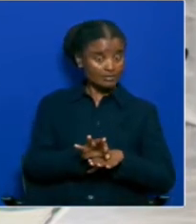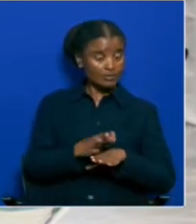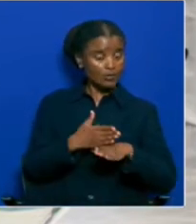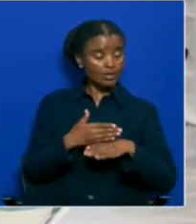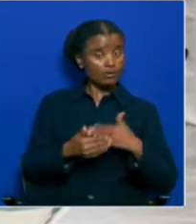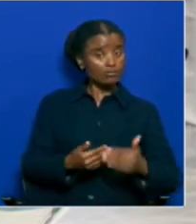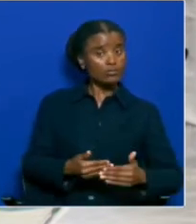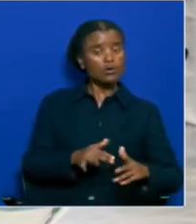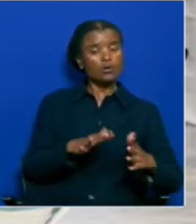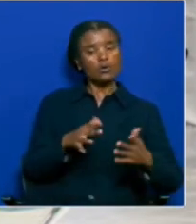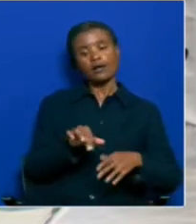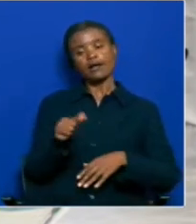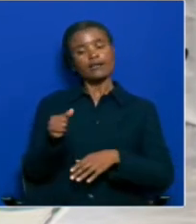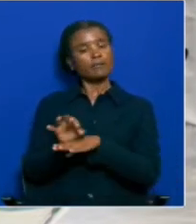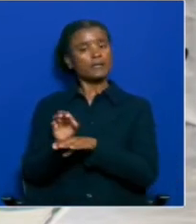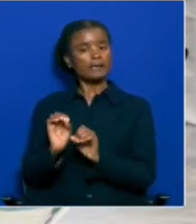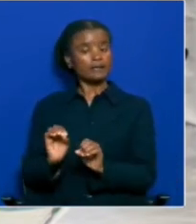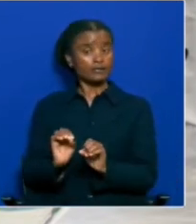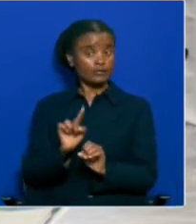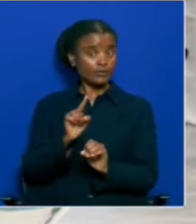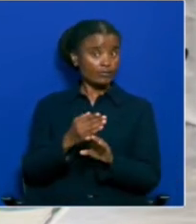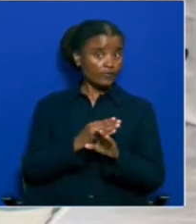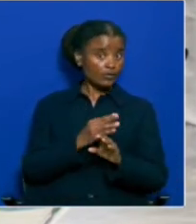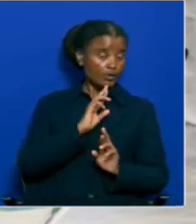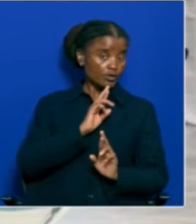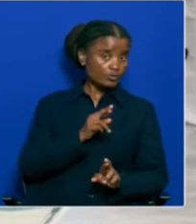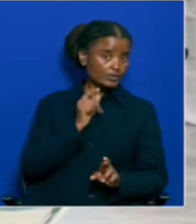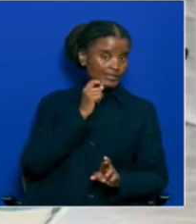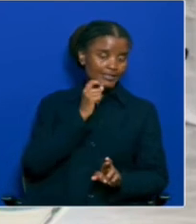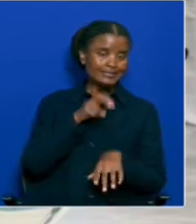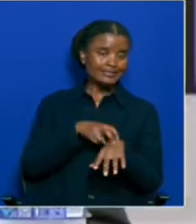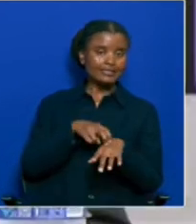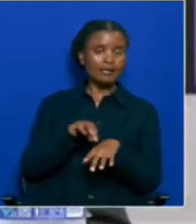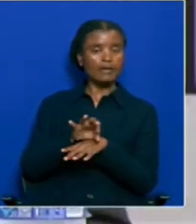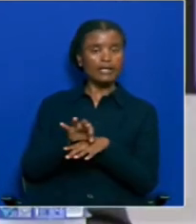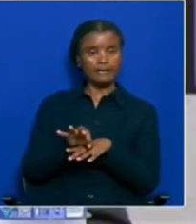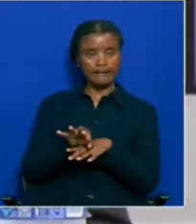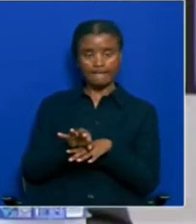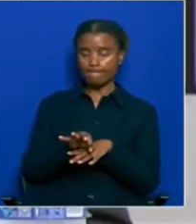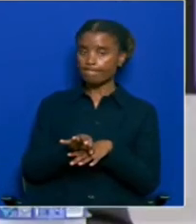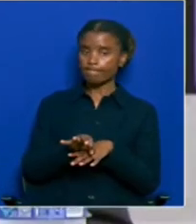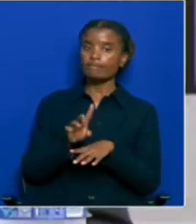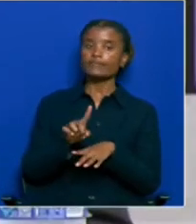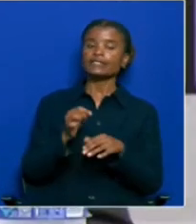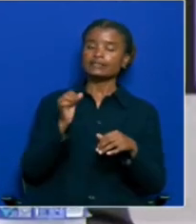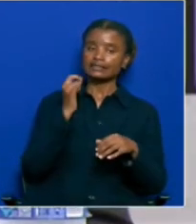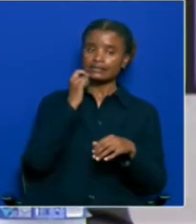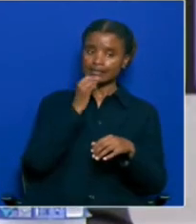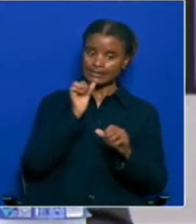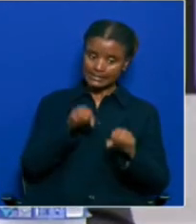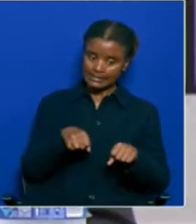your response was, it doesn't require planned operations. No, I've said during and sometimes